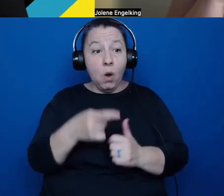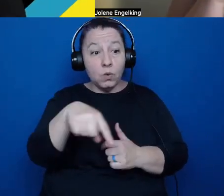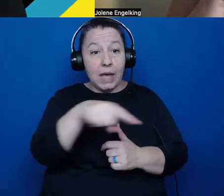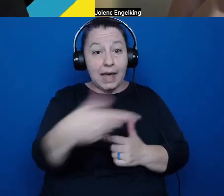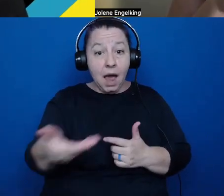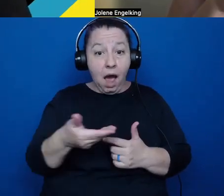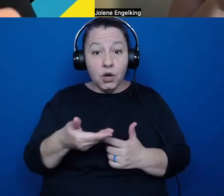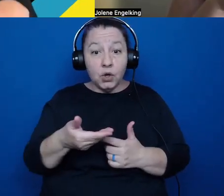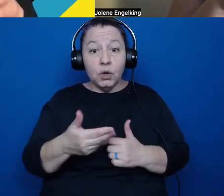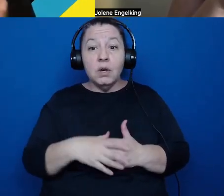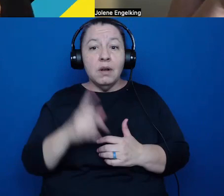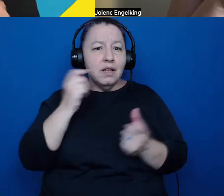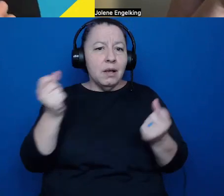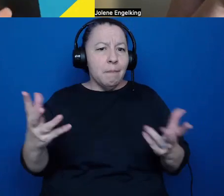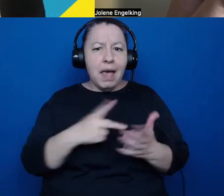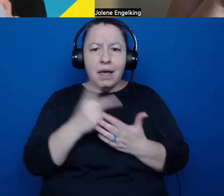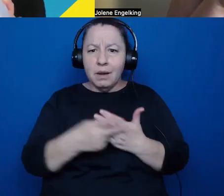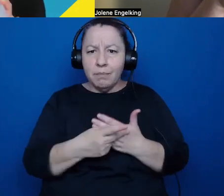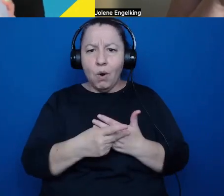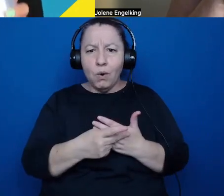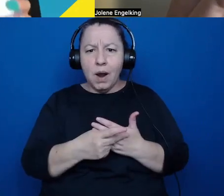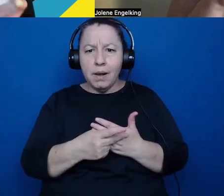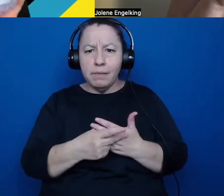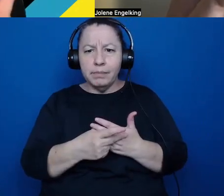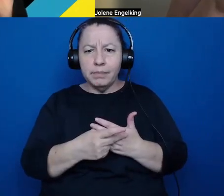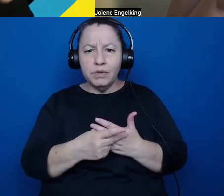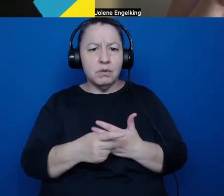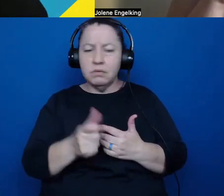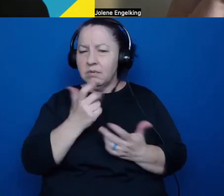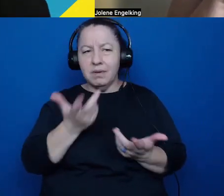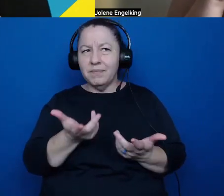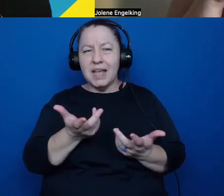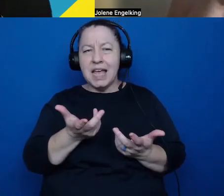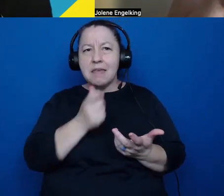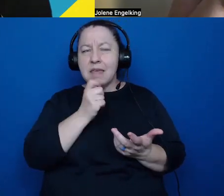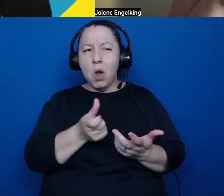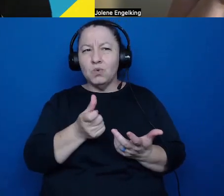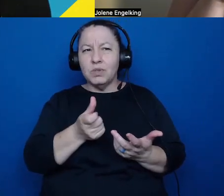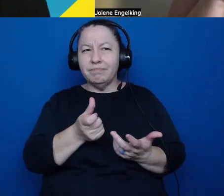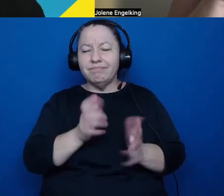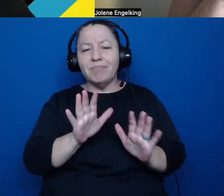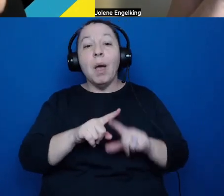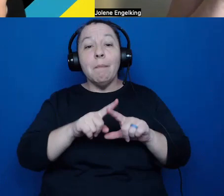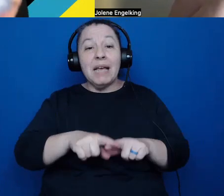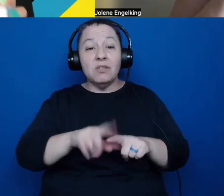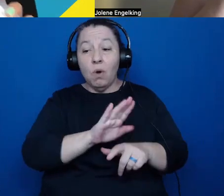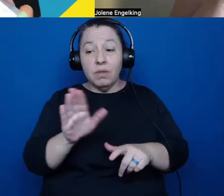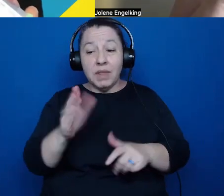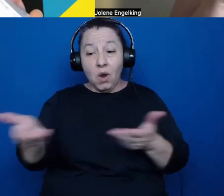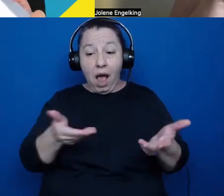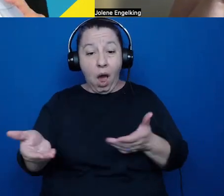think there's so many programs who don't feel like, based on hiring practices or